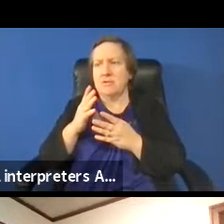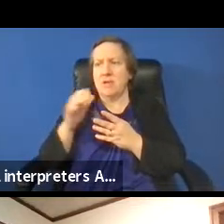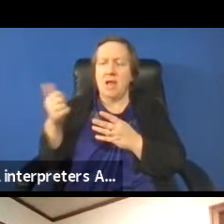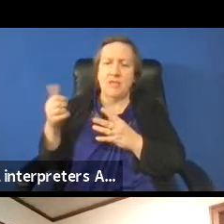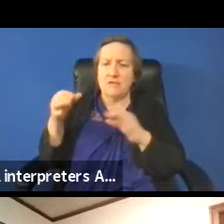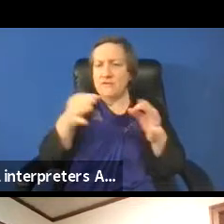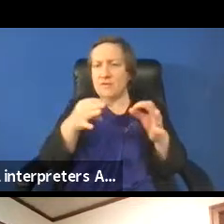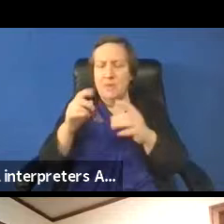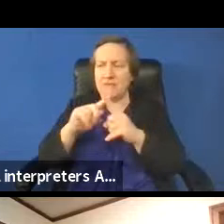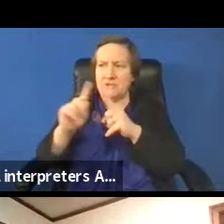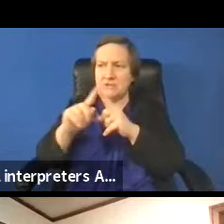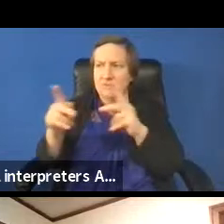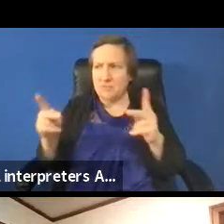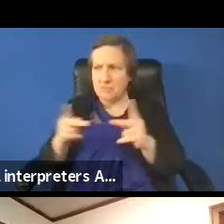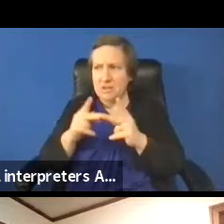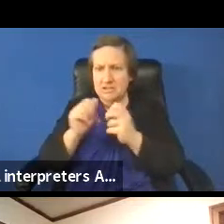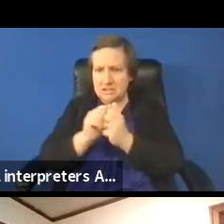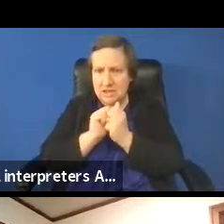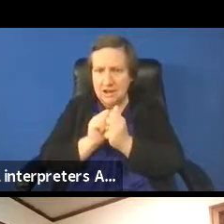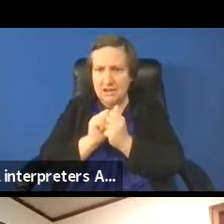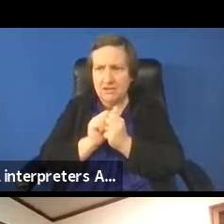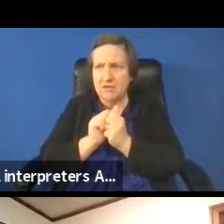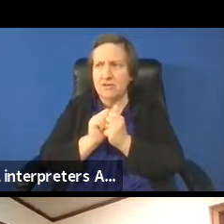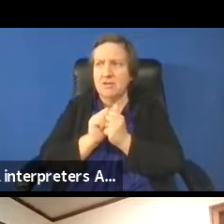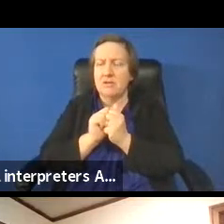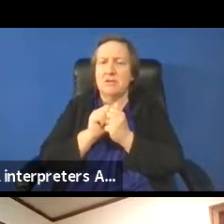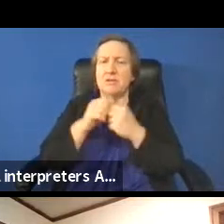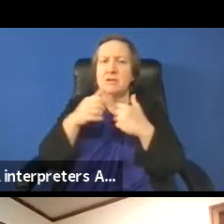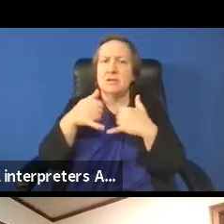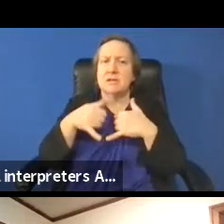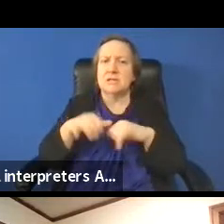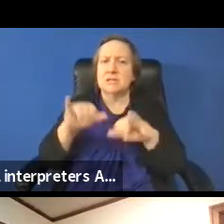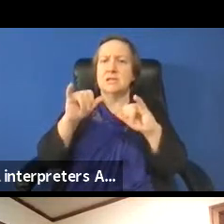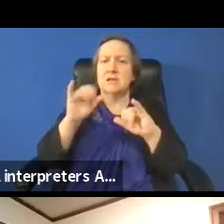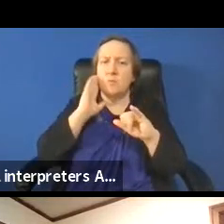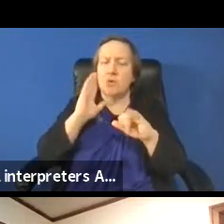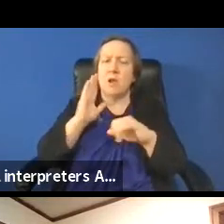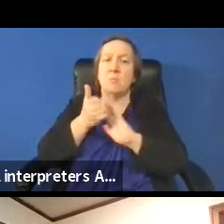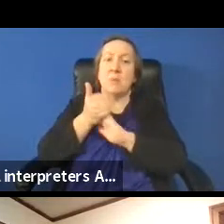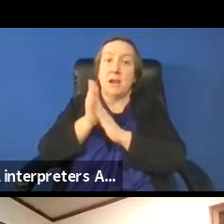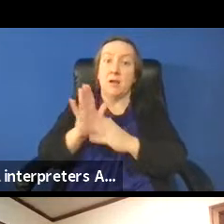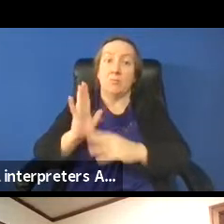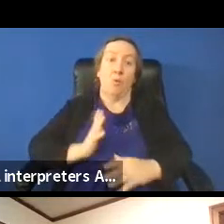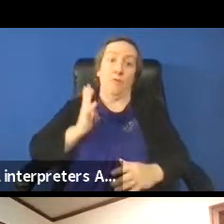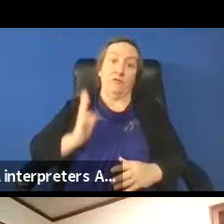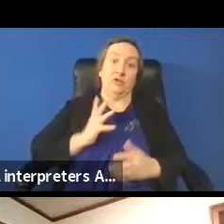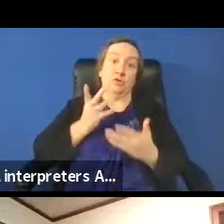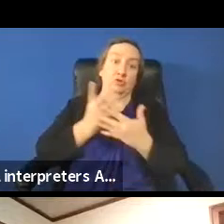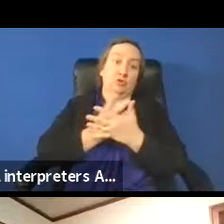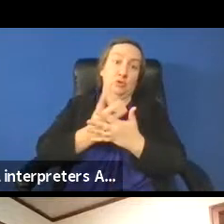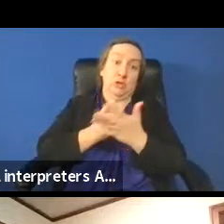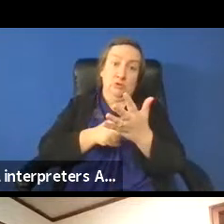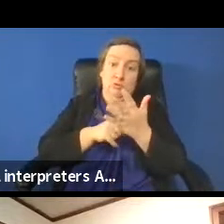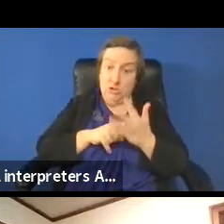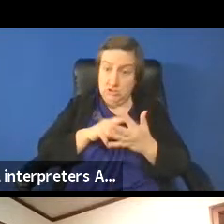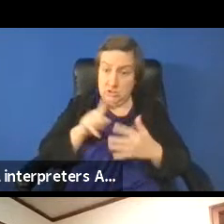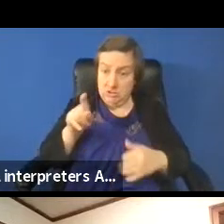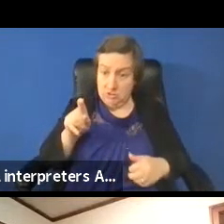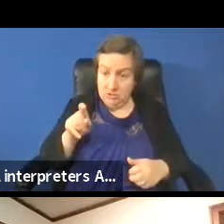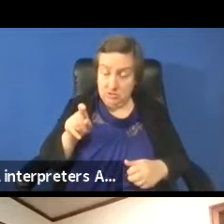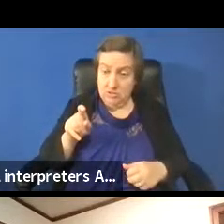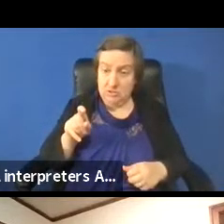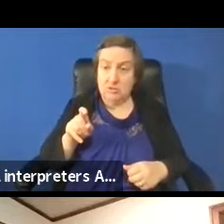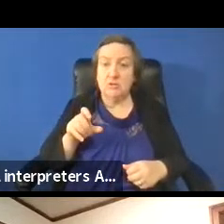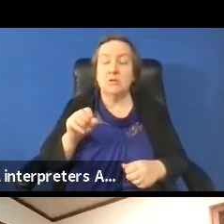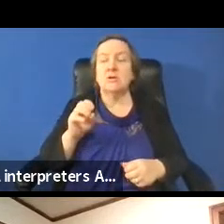from the different places together that still is going to kind of form what's the official screening criteria?